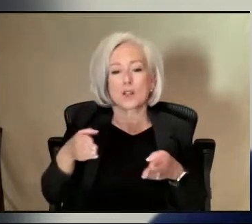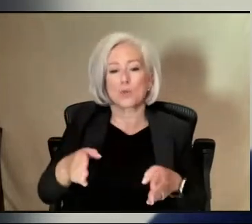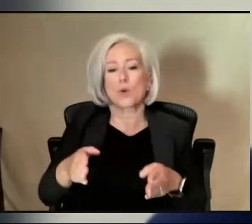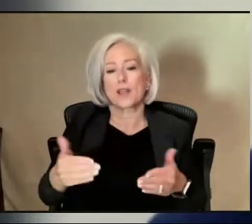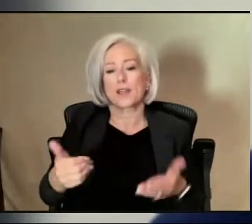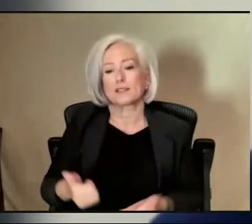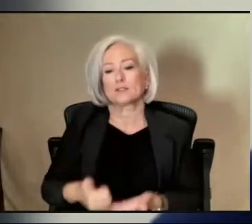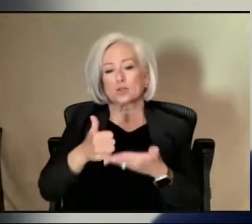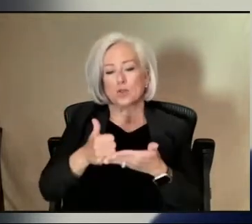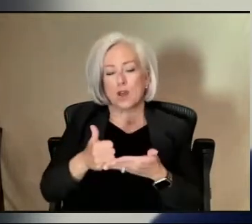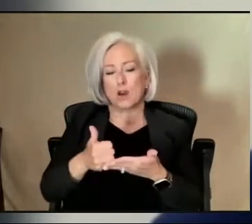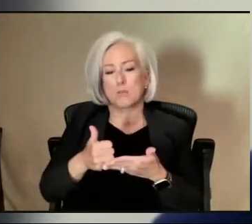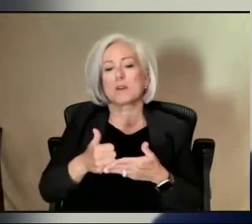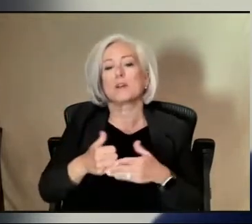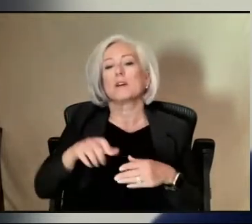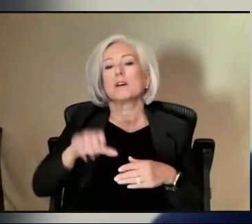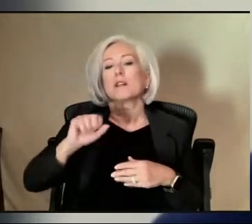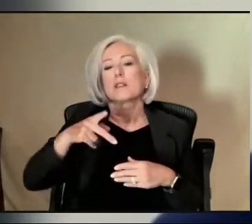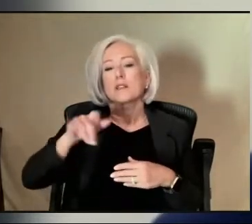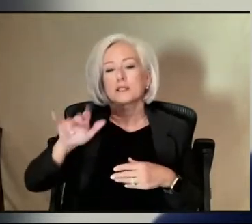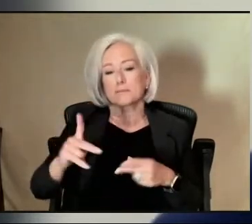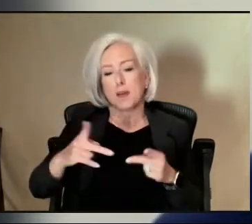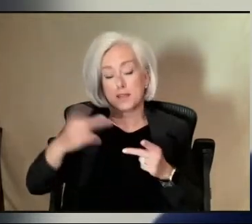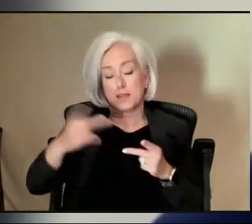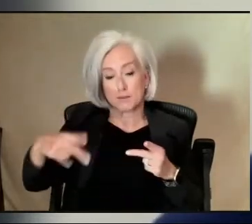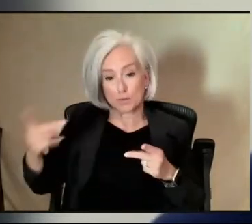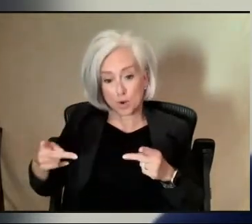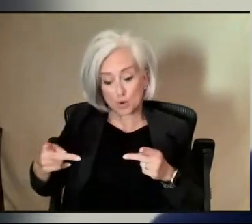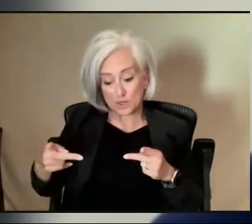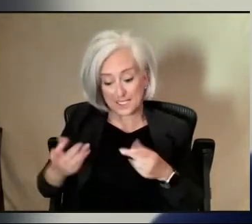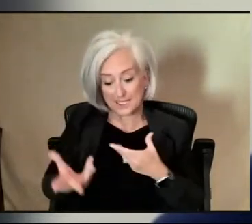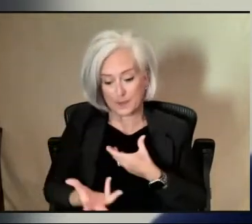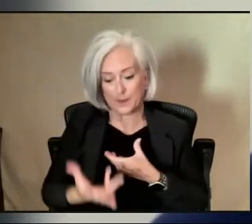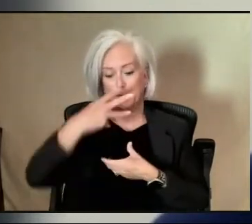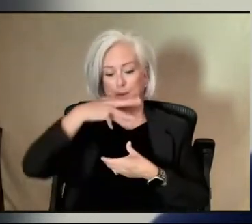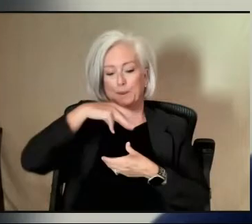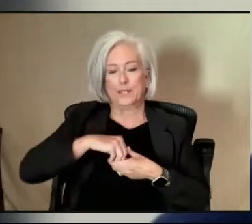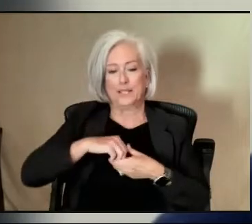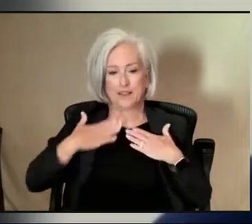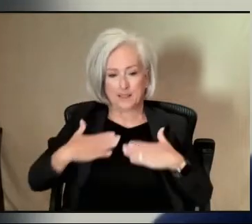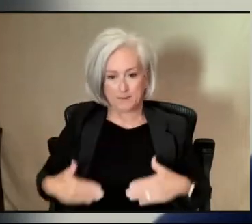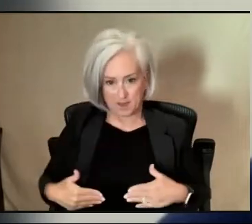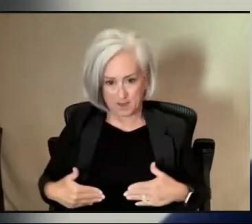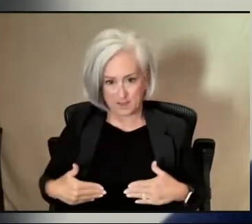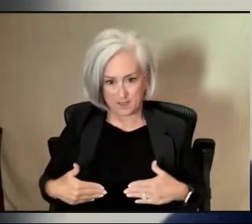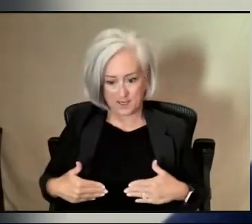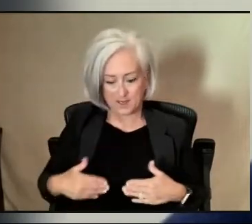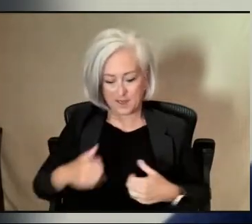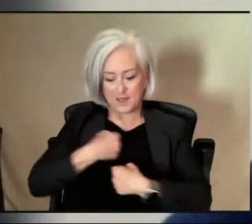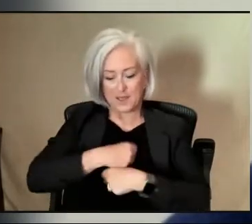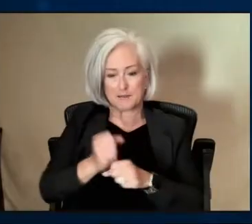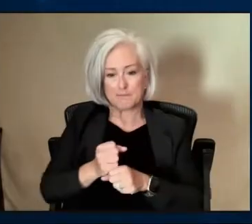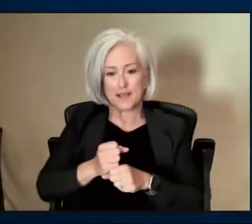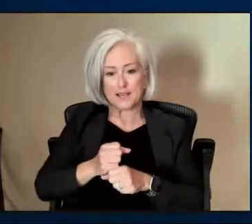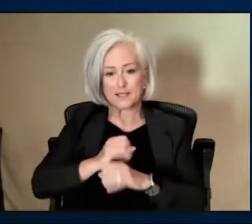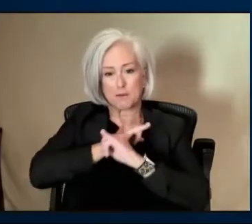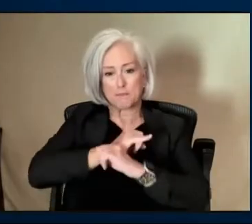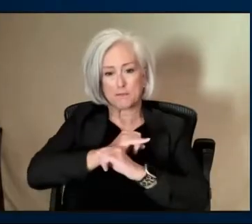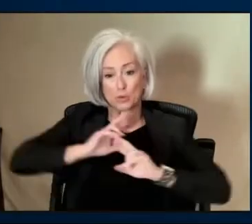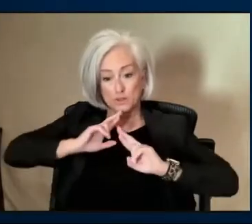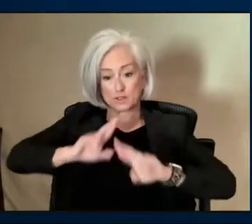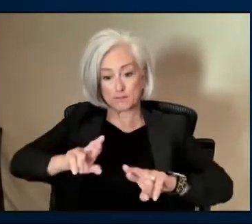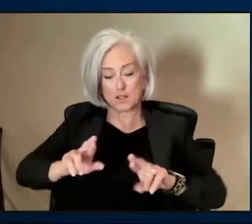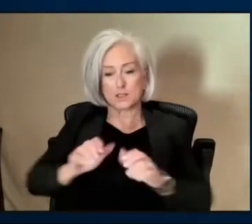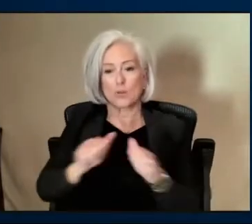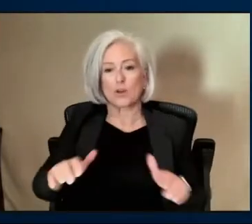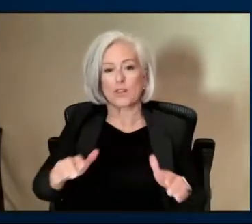human body. We make an immune response, but we don't have to suffer the infection to get that immunity. So I think I get it.